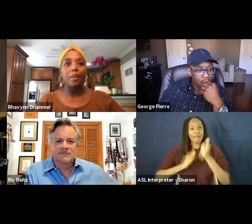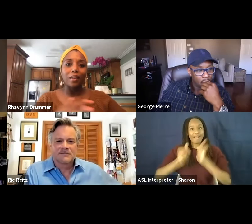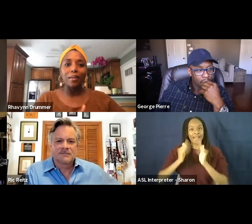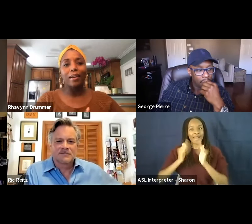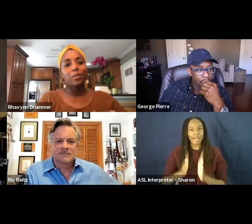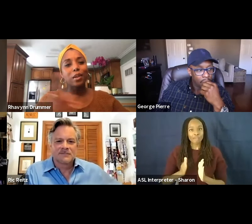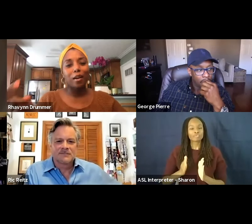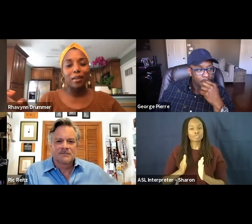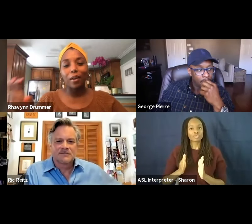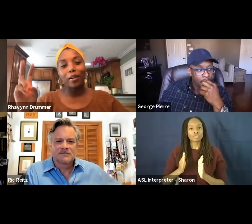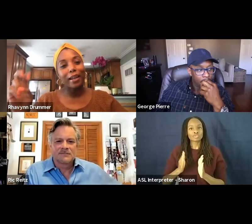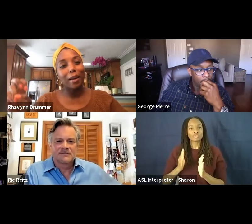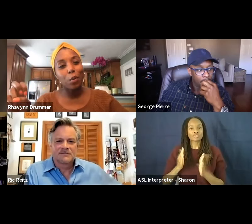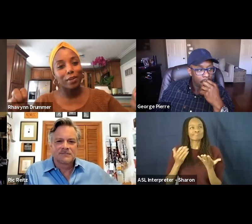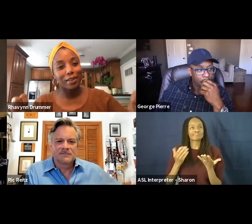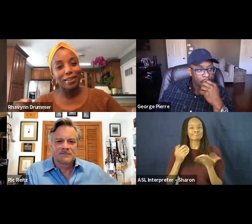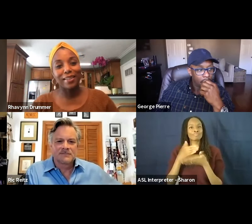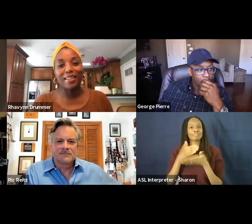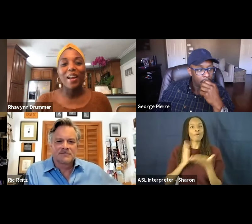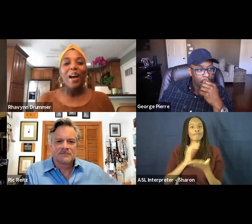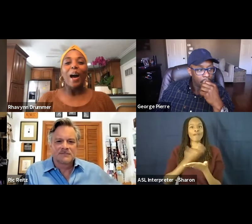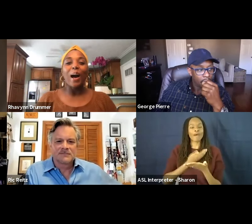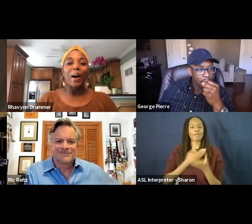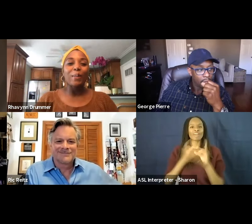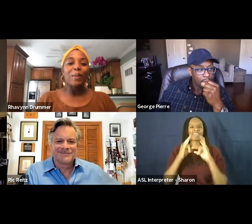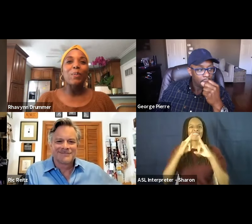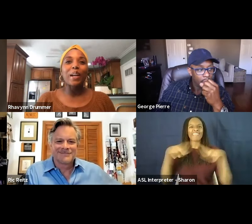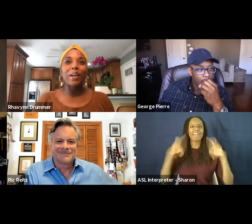our, I guess we can call it like our camp quarantine,